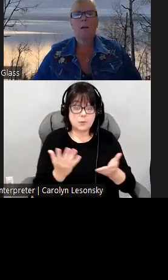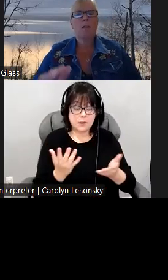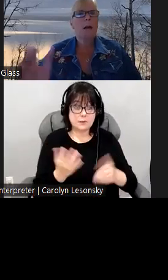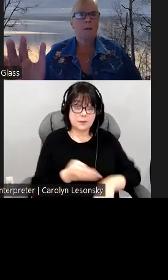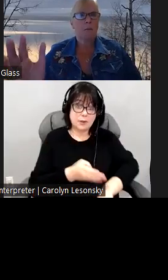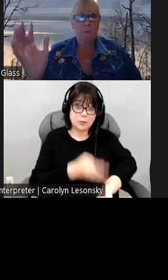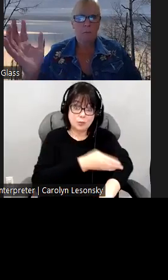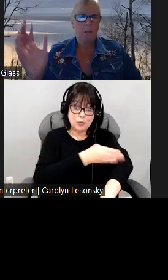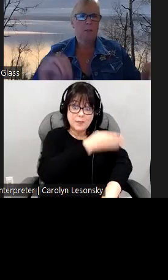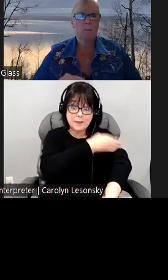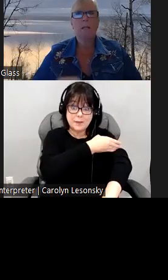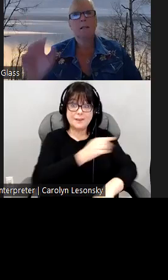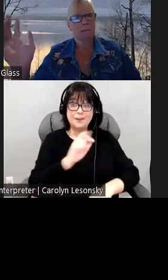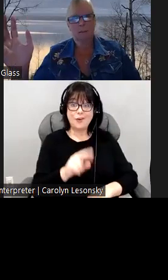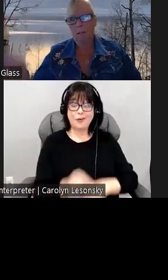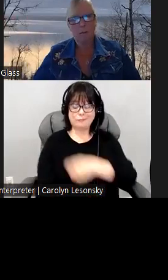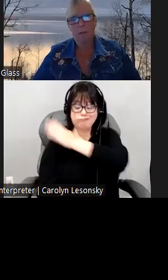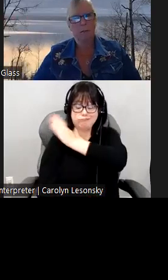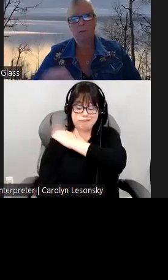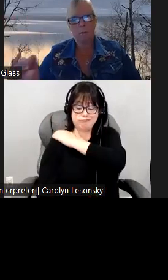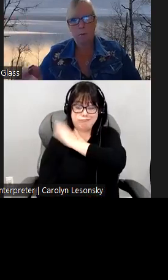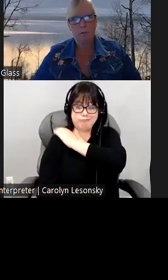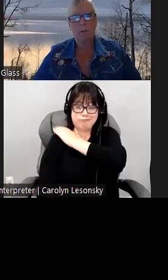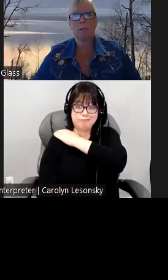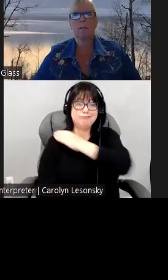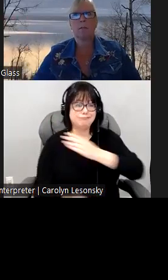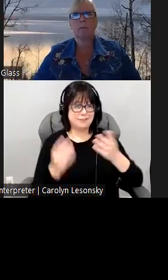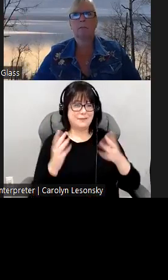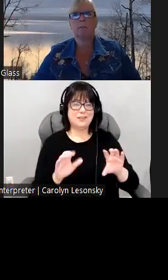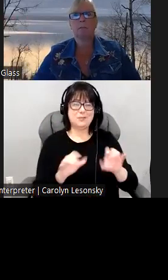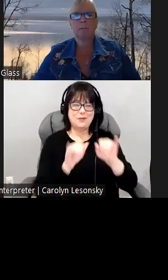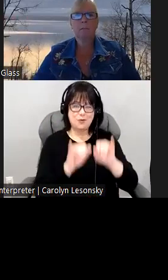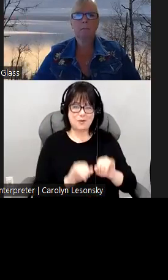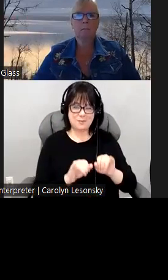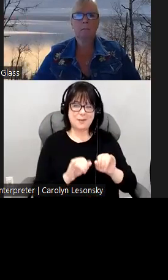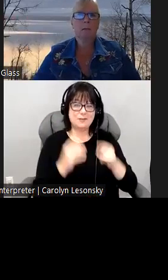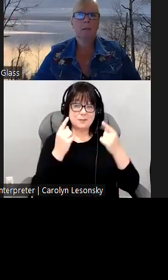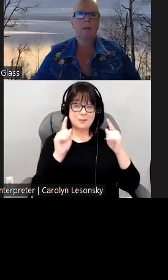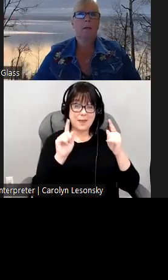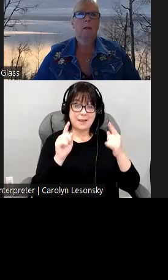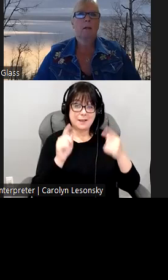pat on the back because we're meeting all of the measures or most of the measures.